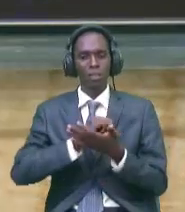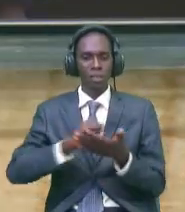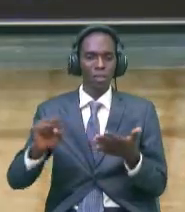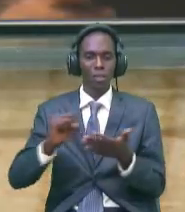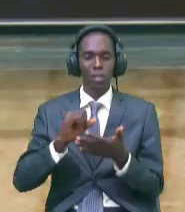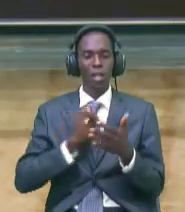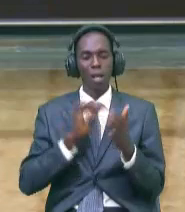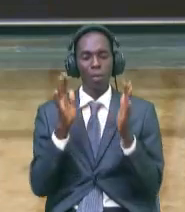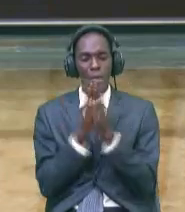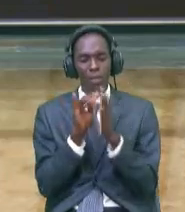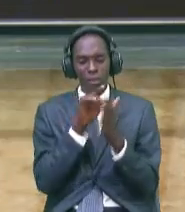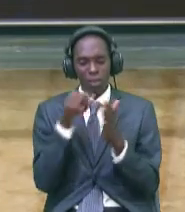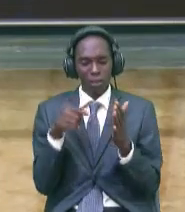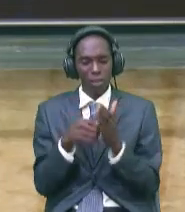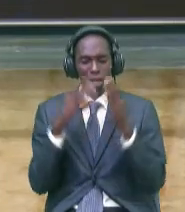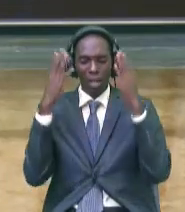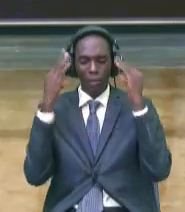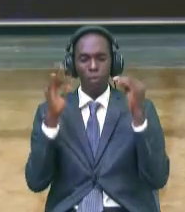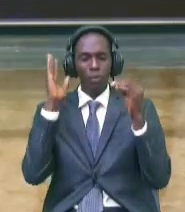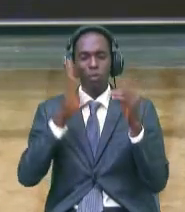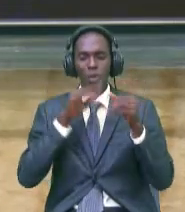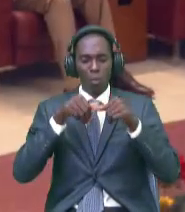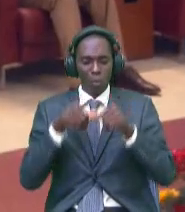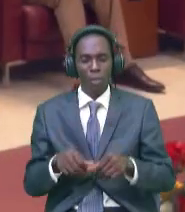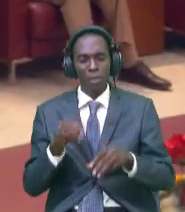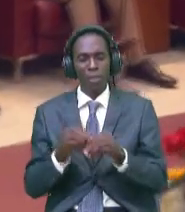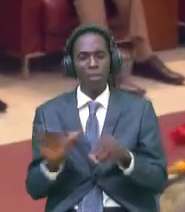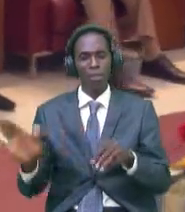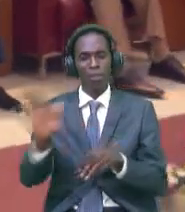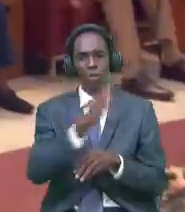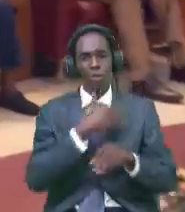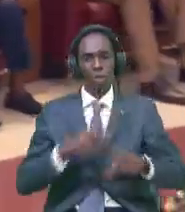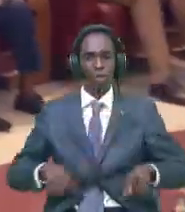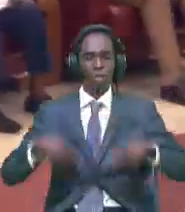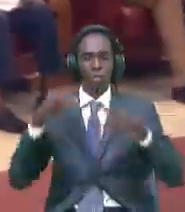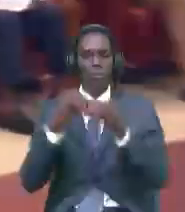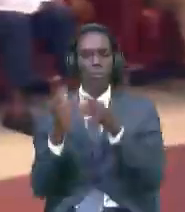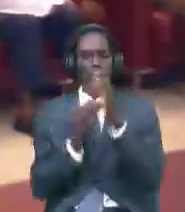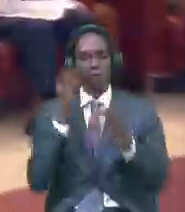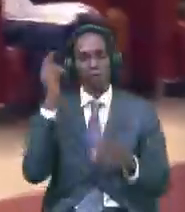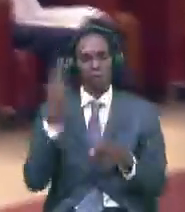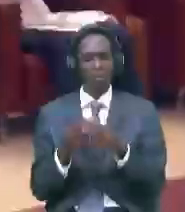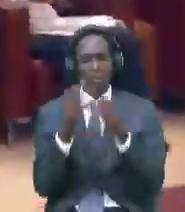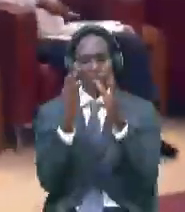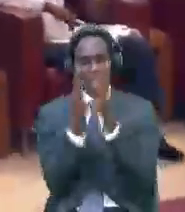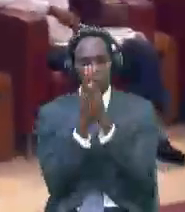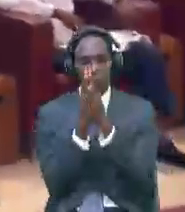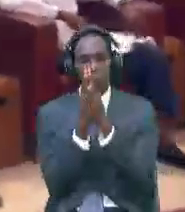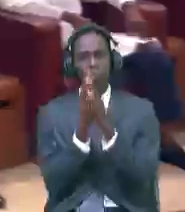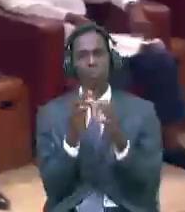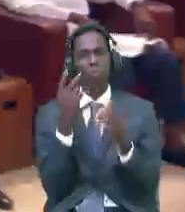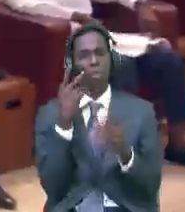experience will be permanent in every one of our lives in Jesus' name. It tells us in a